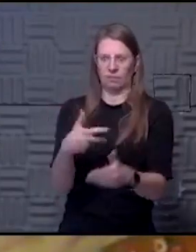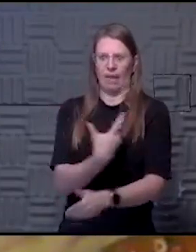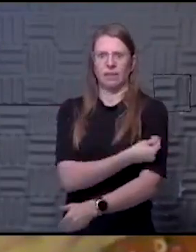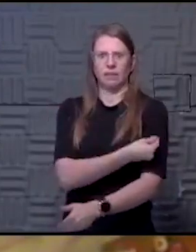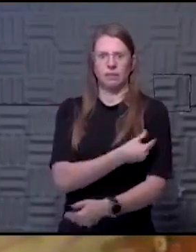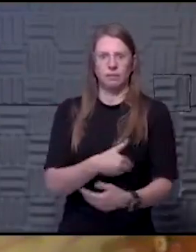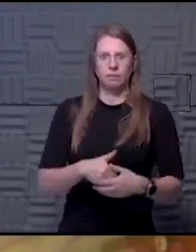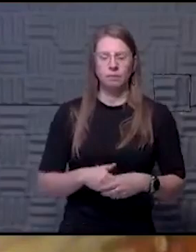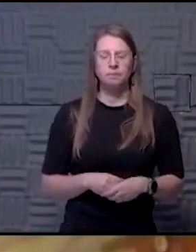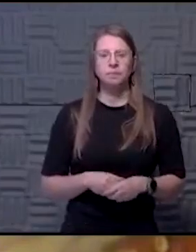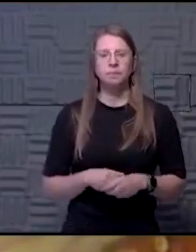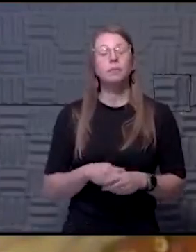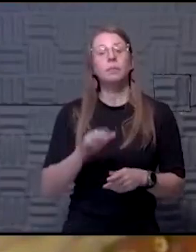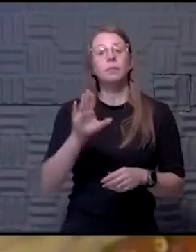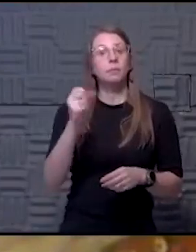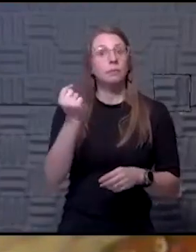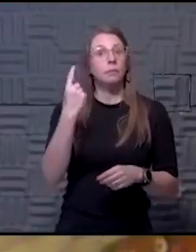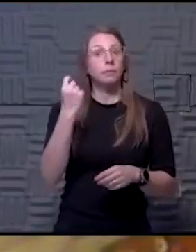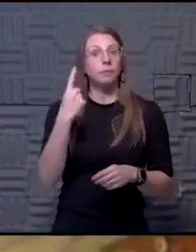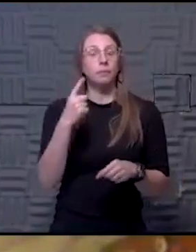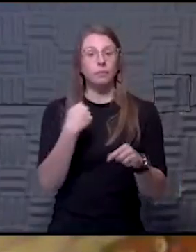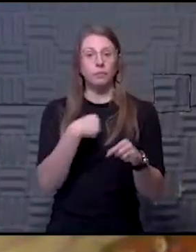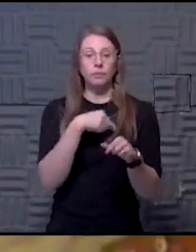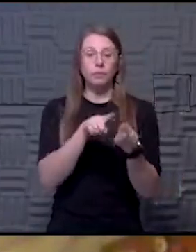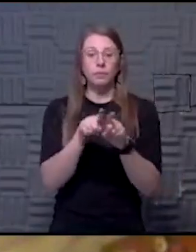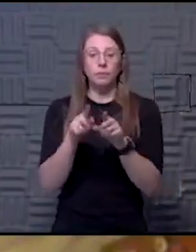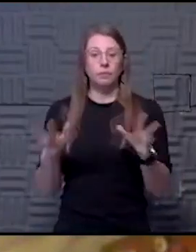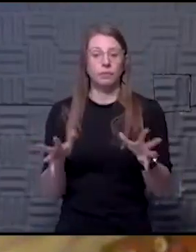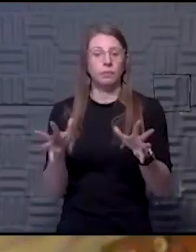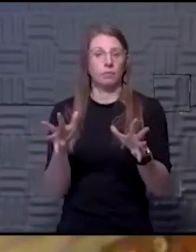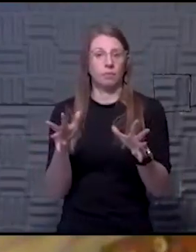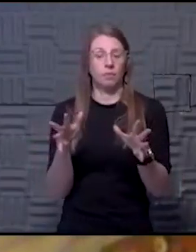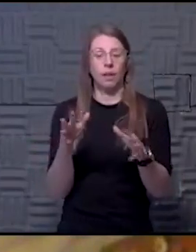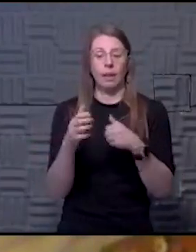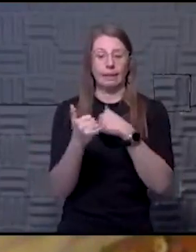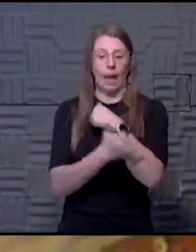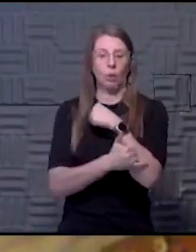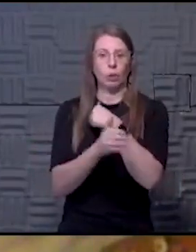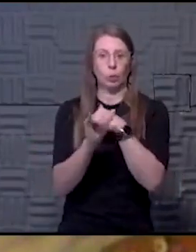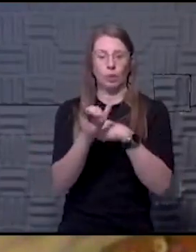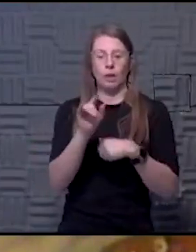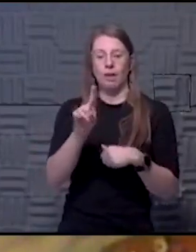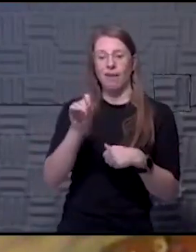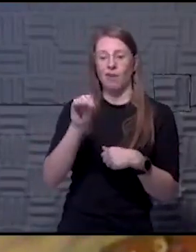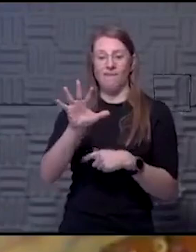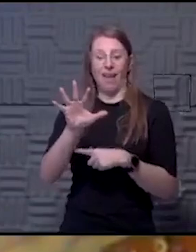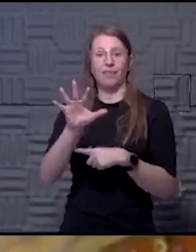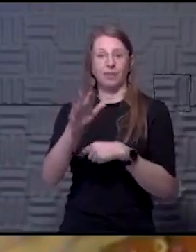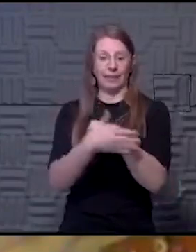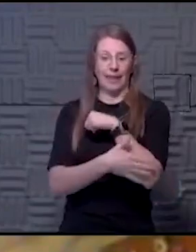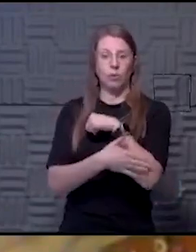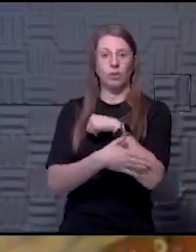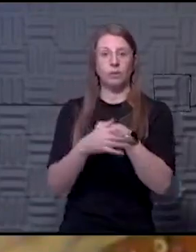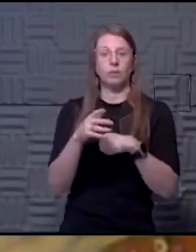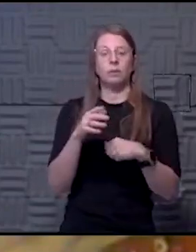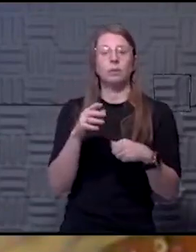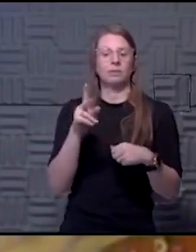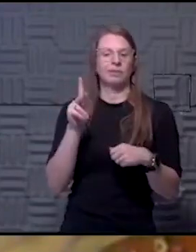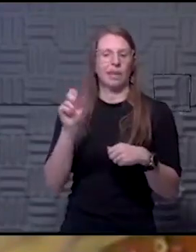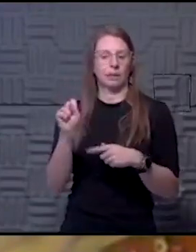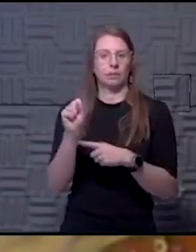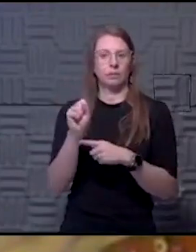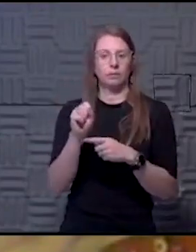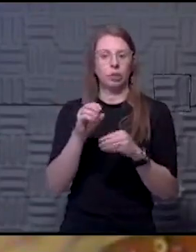And now we also encourage the same thing across counties. We have 105 counties in Kansas, and we allocate to local